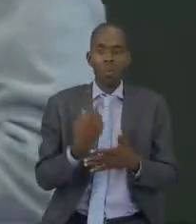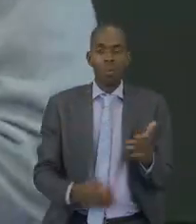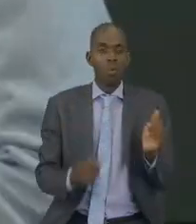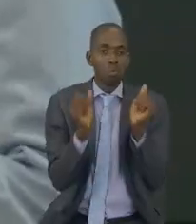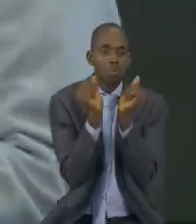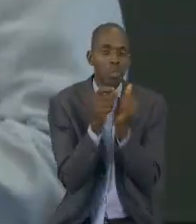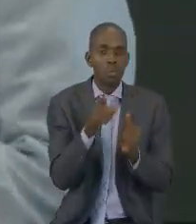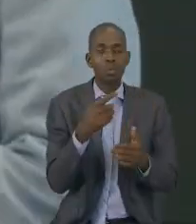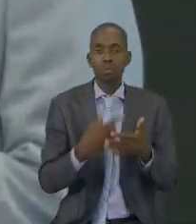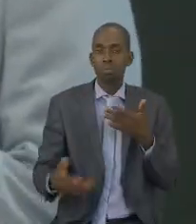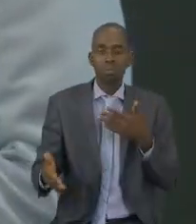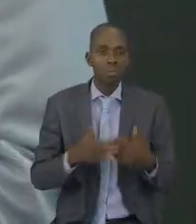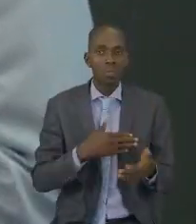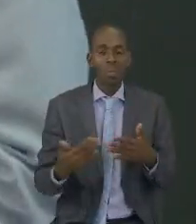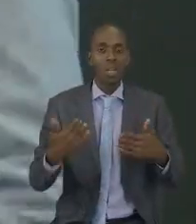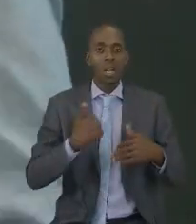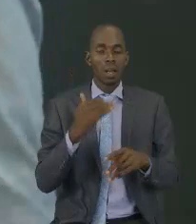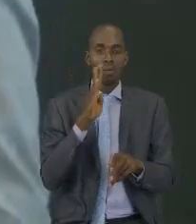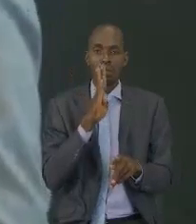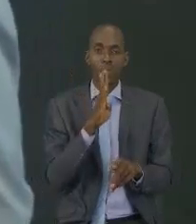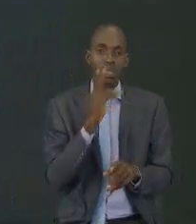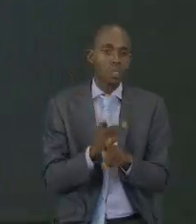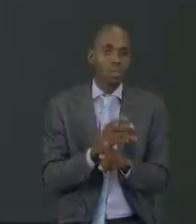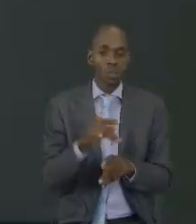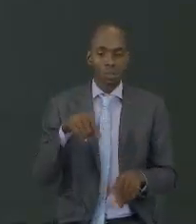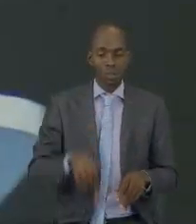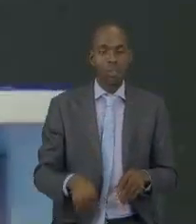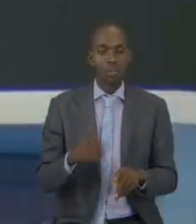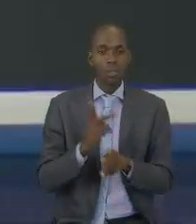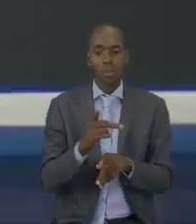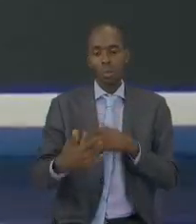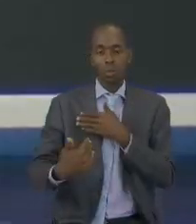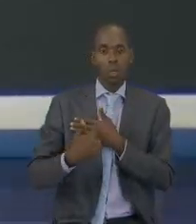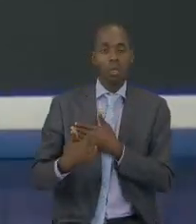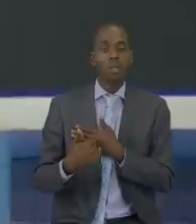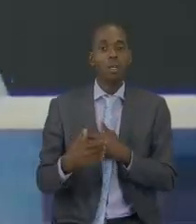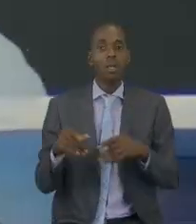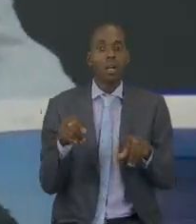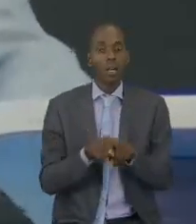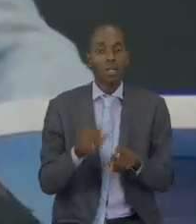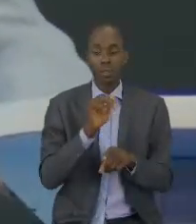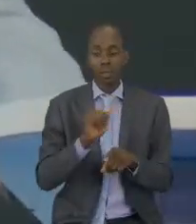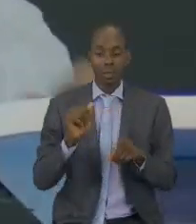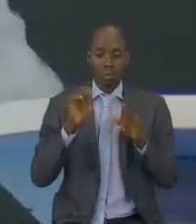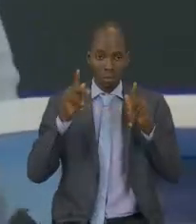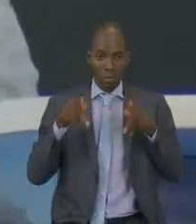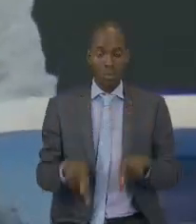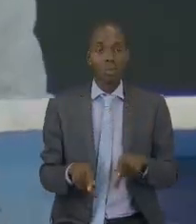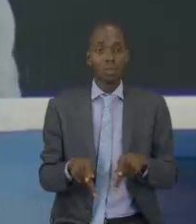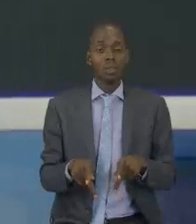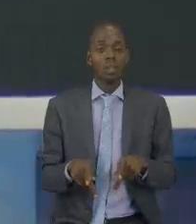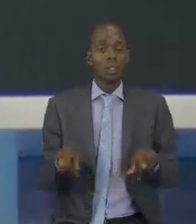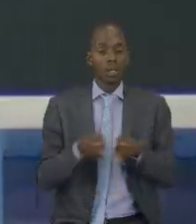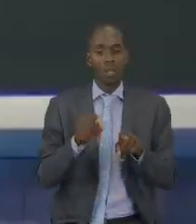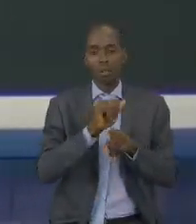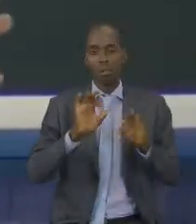no matter what had been keeping you down or keeping you back, as an individual, as a